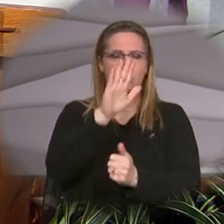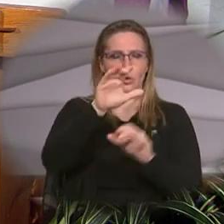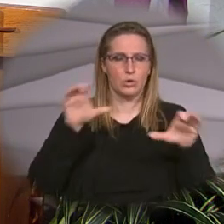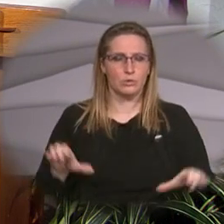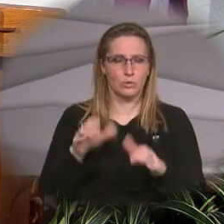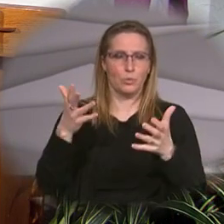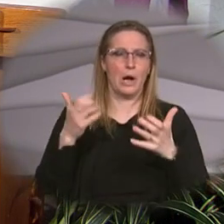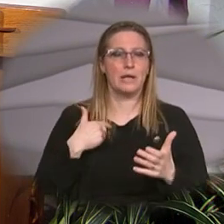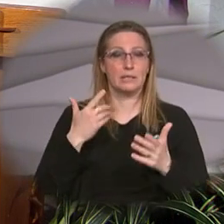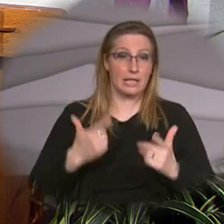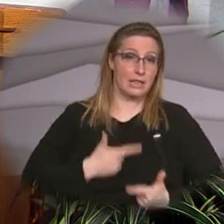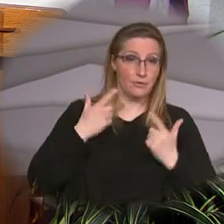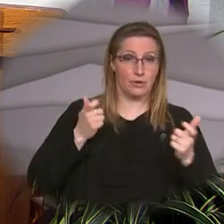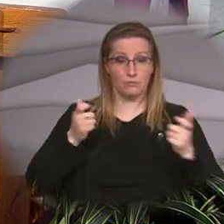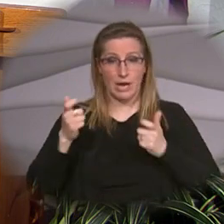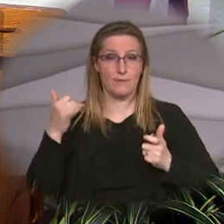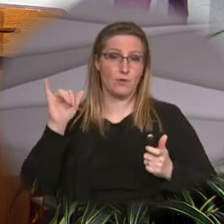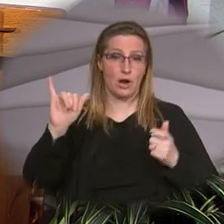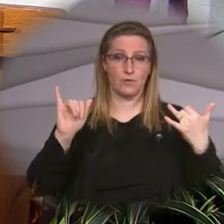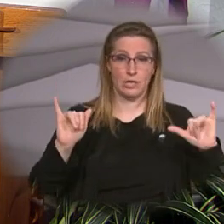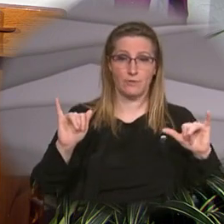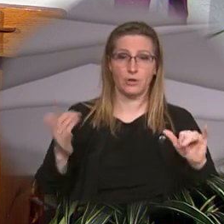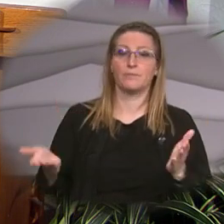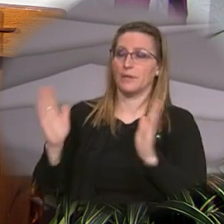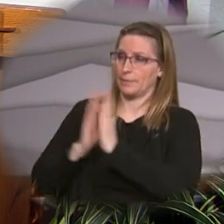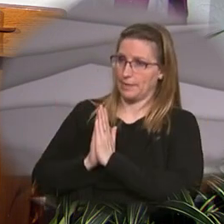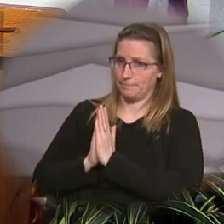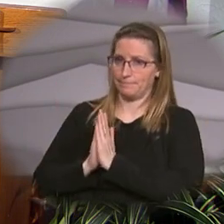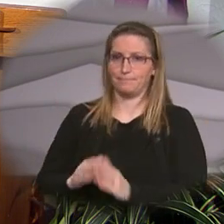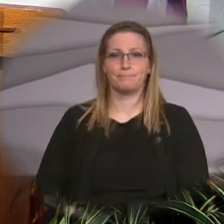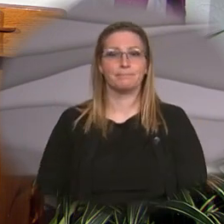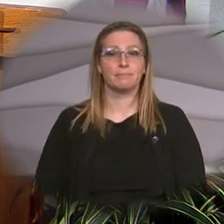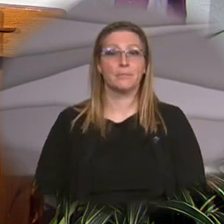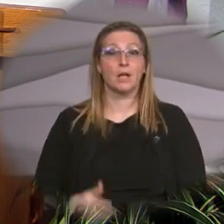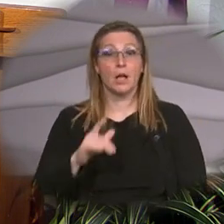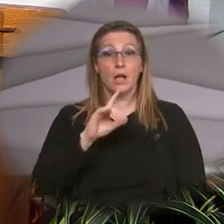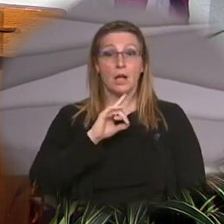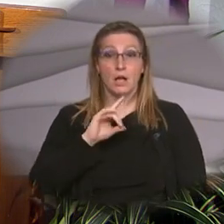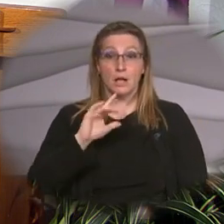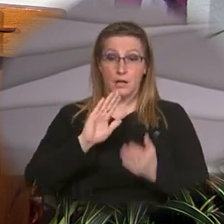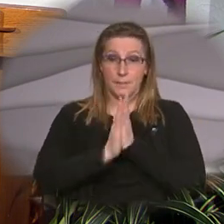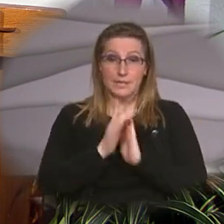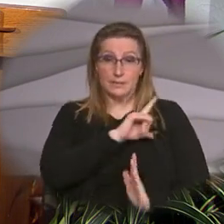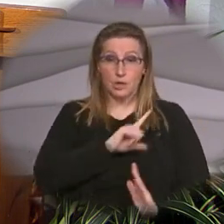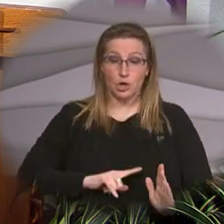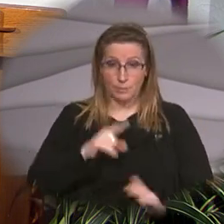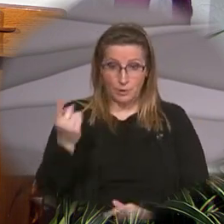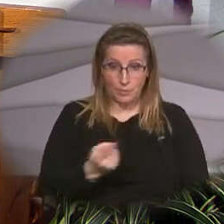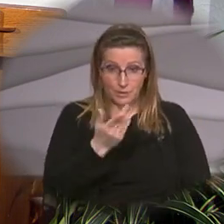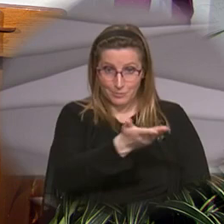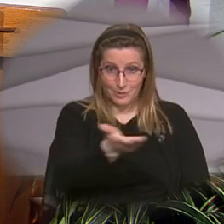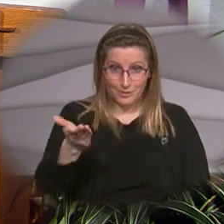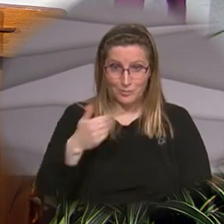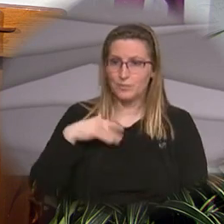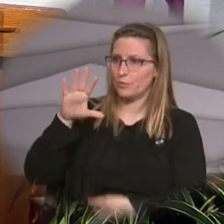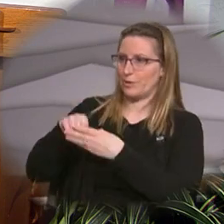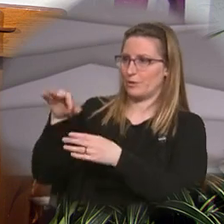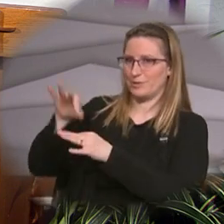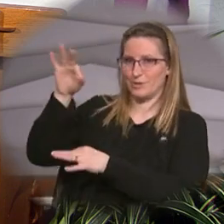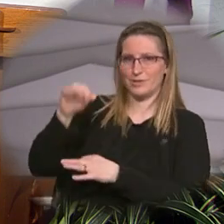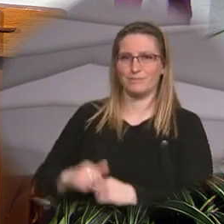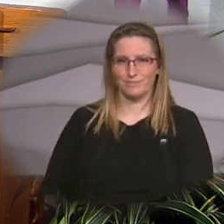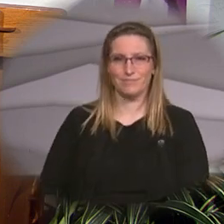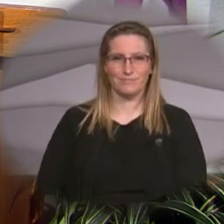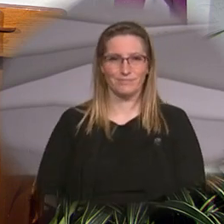will, who live and reign forever and ever. Amen. The peace of the Lord be with you always. And with your spirit.